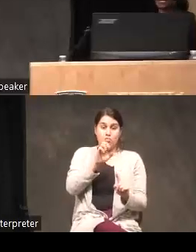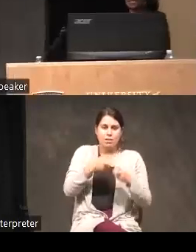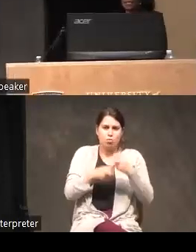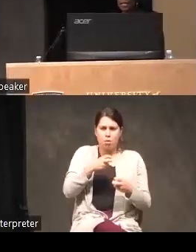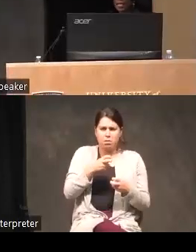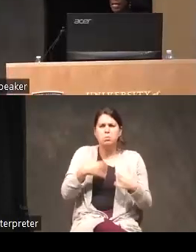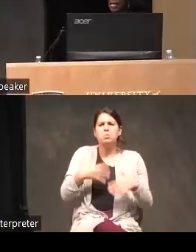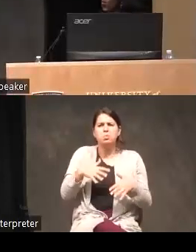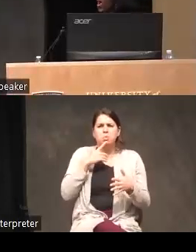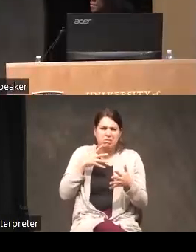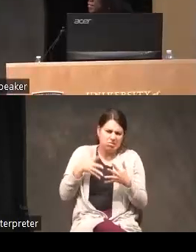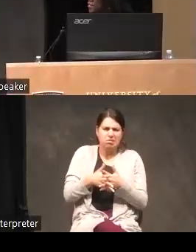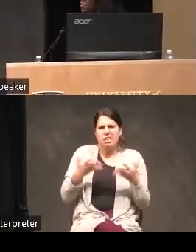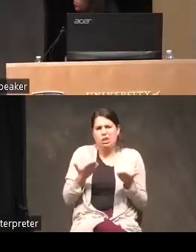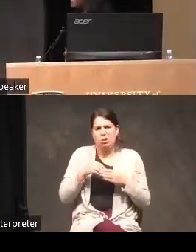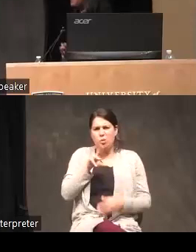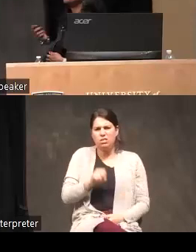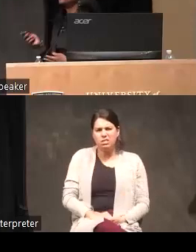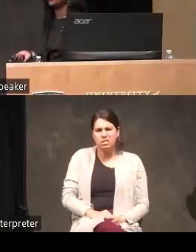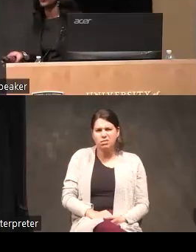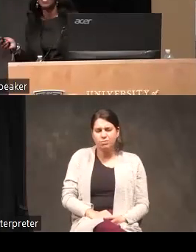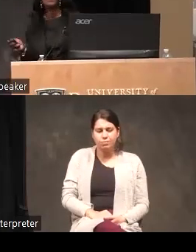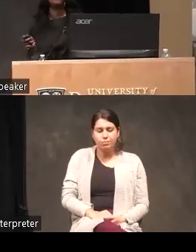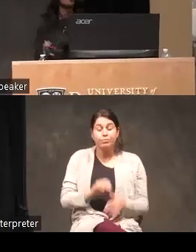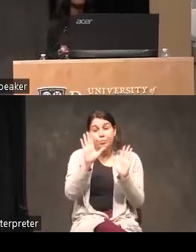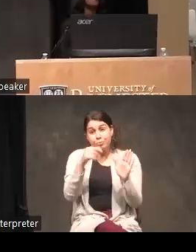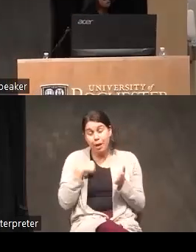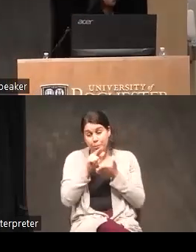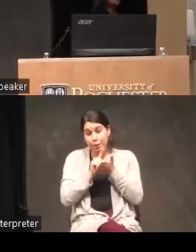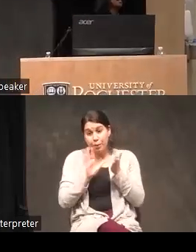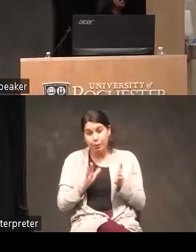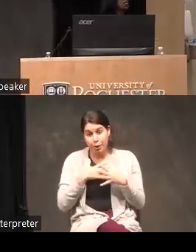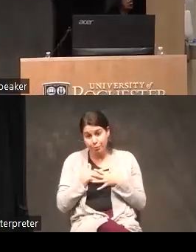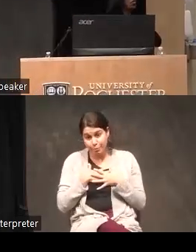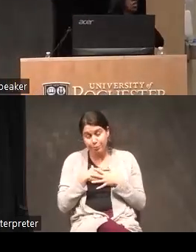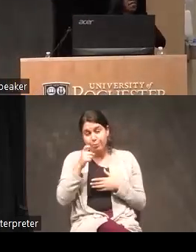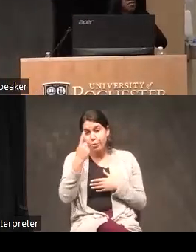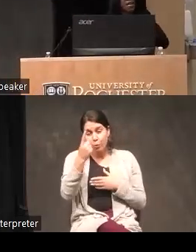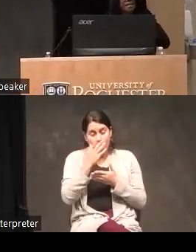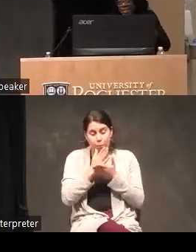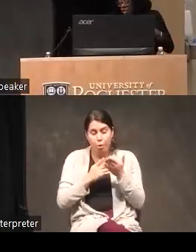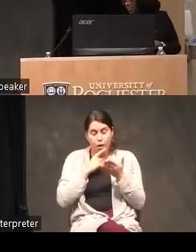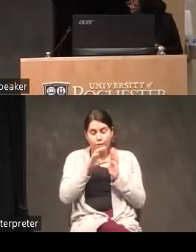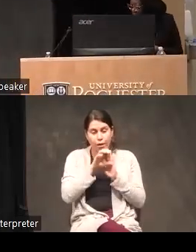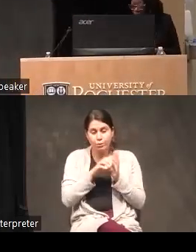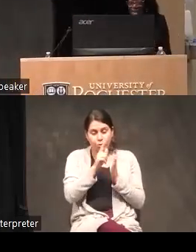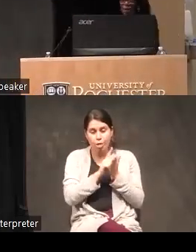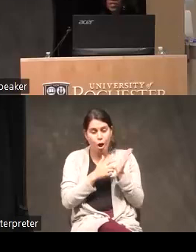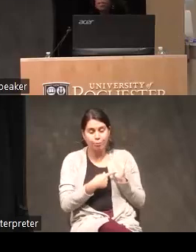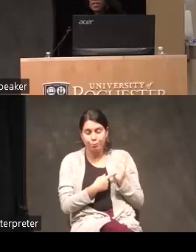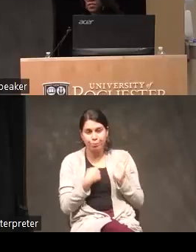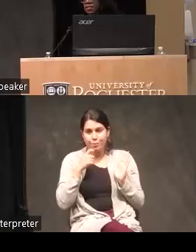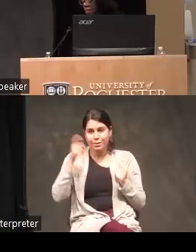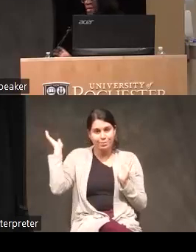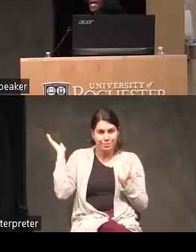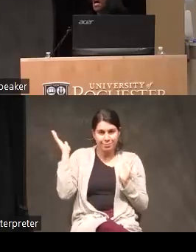the United States. Why is it real? Well, I am a lawyer, so I have to do one piece of constitutional law. That's what I teach. And I want to talk